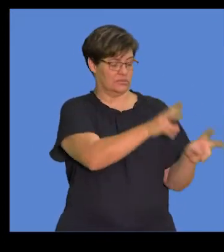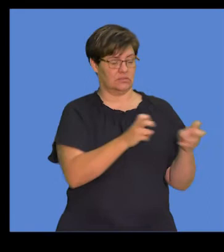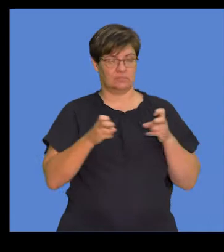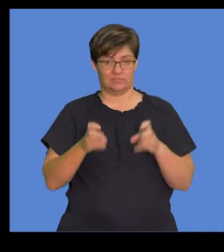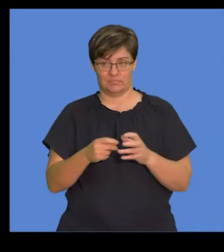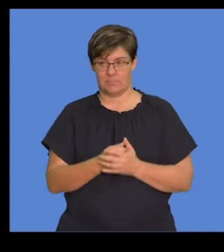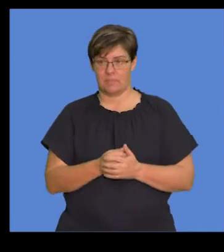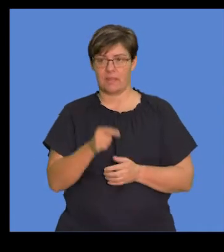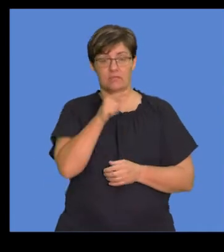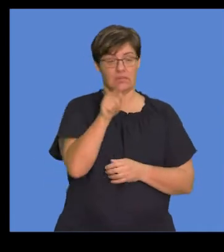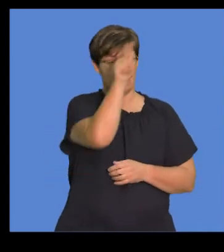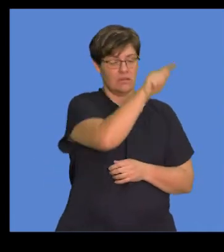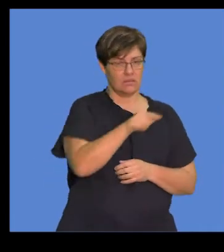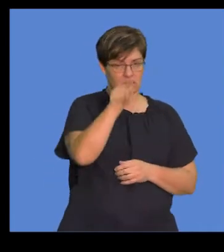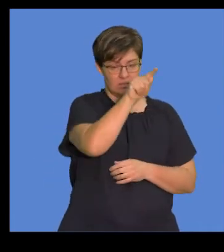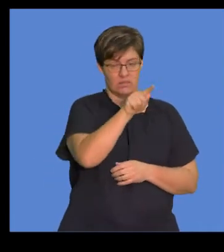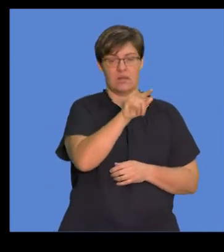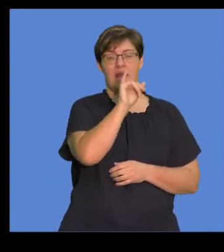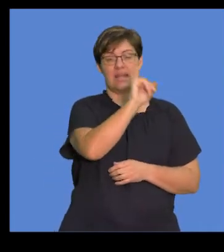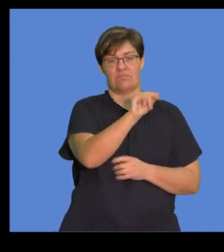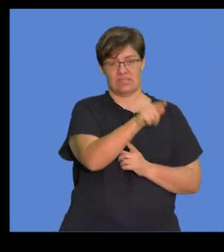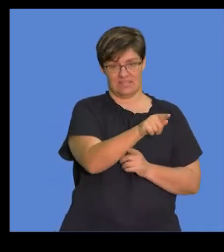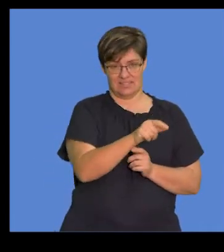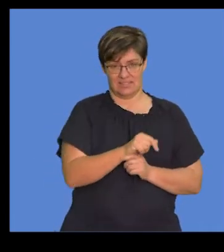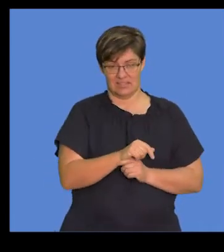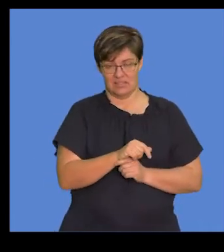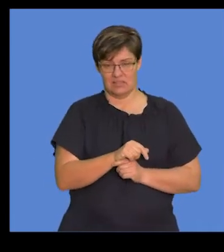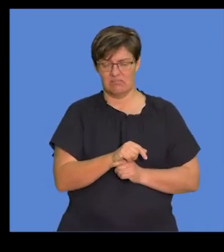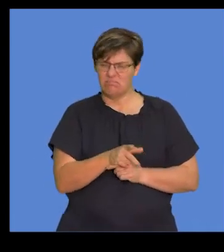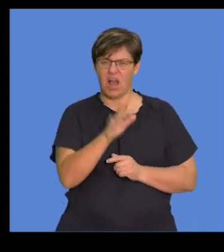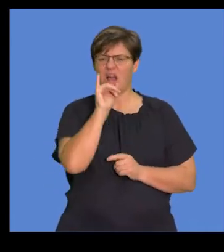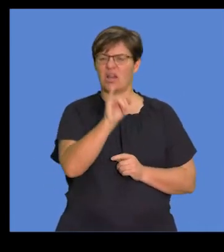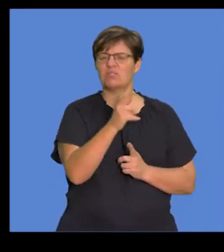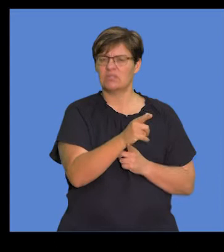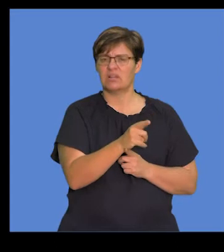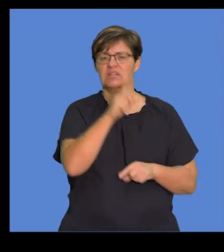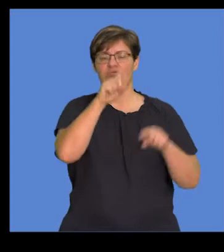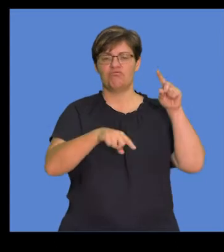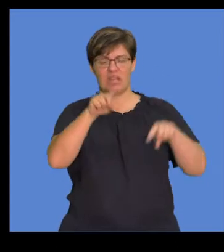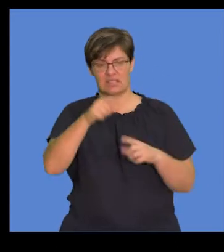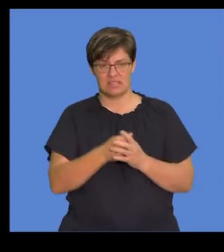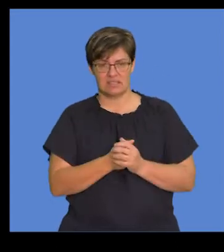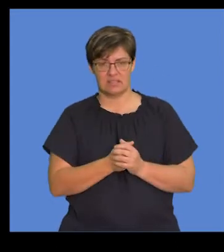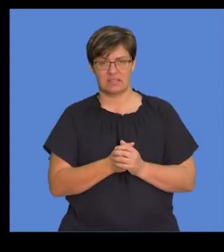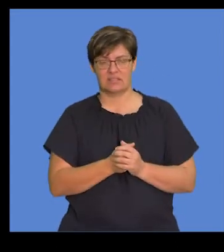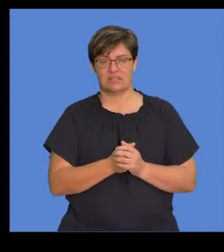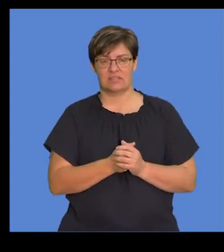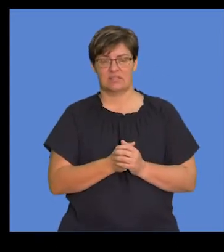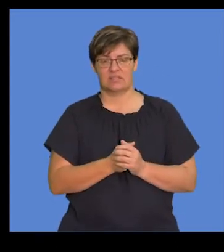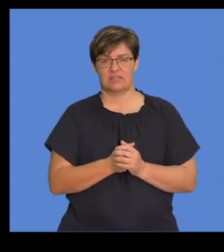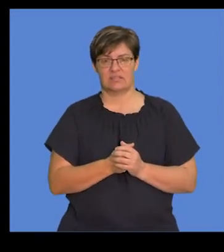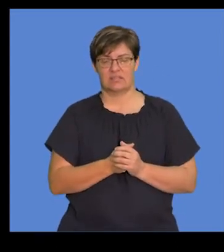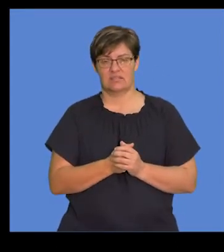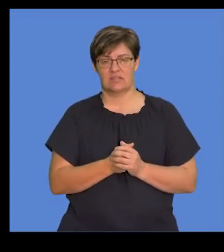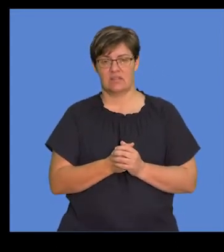tell that this formula has to do with current, which from this we can say, okay, current is the rate,